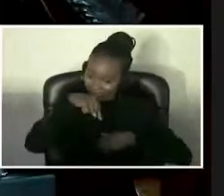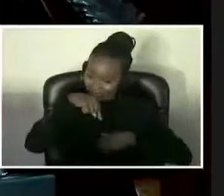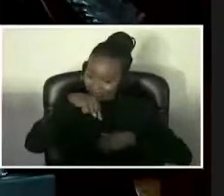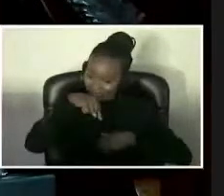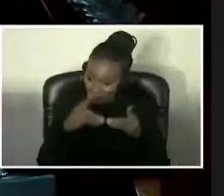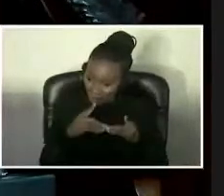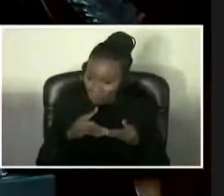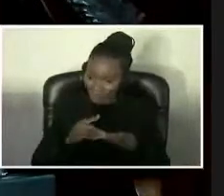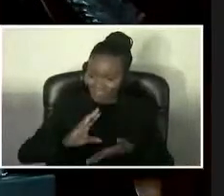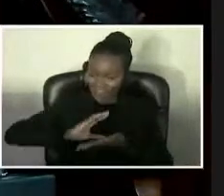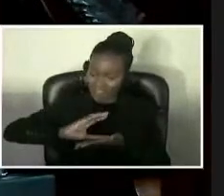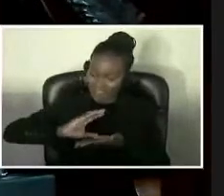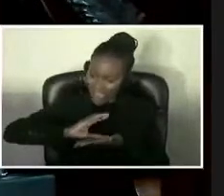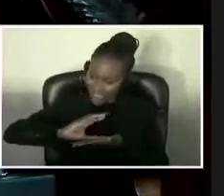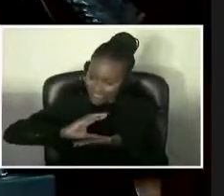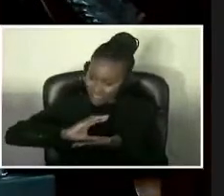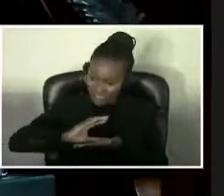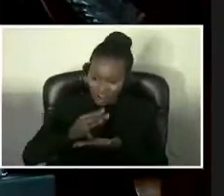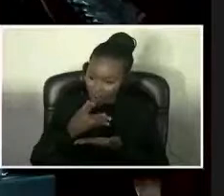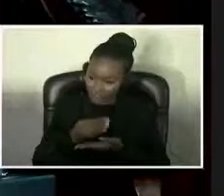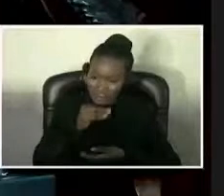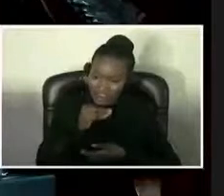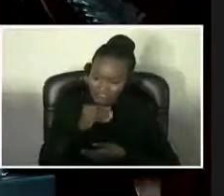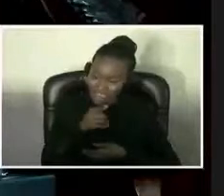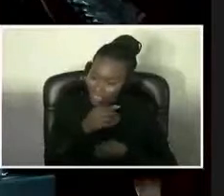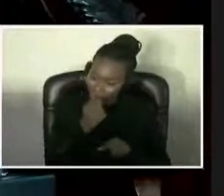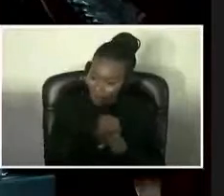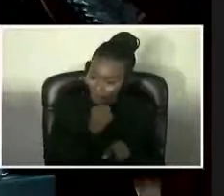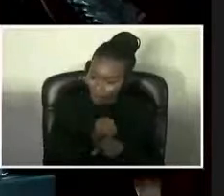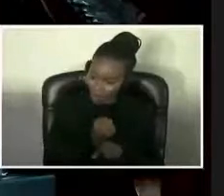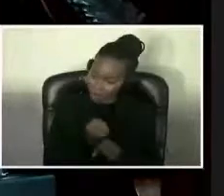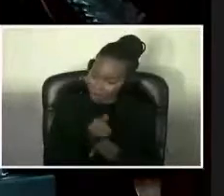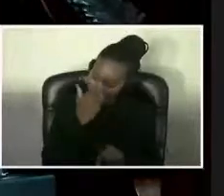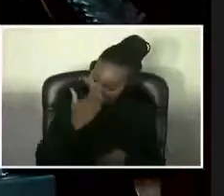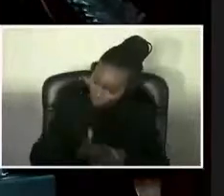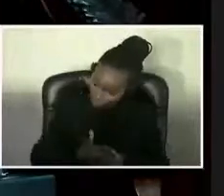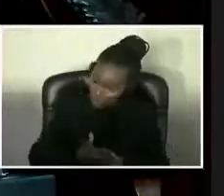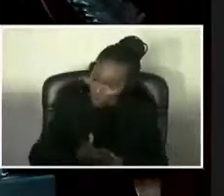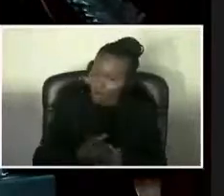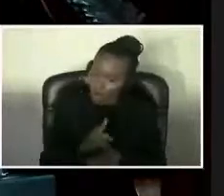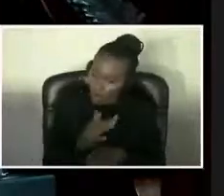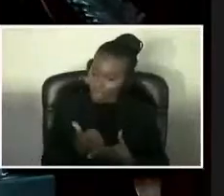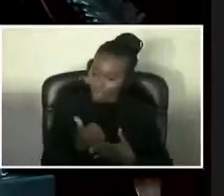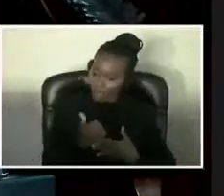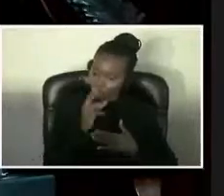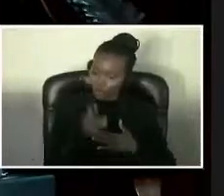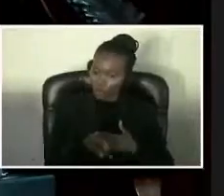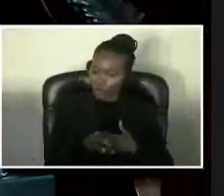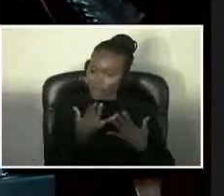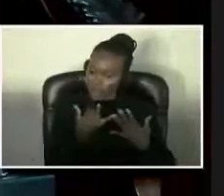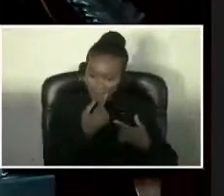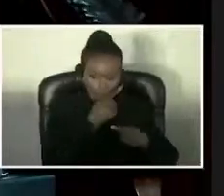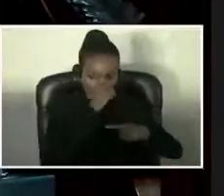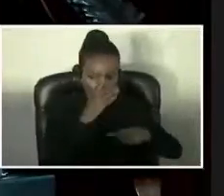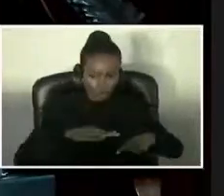underfunded and they will work to make sure that we are assisted now yeah now industry